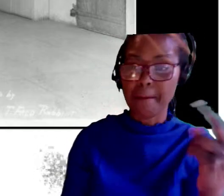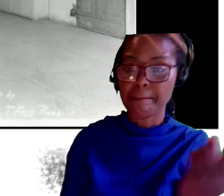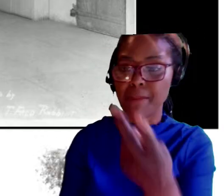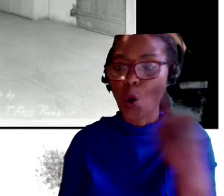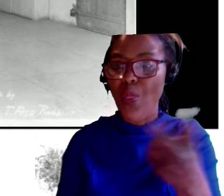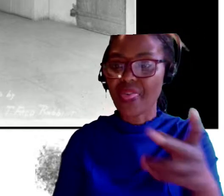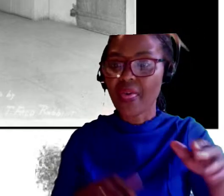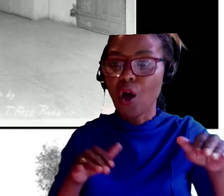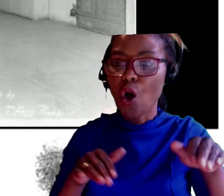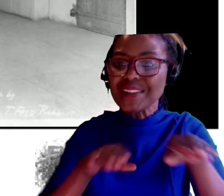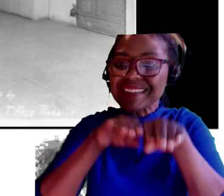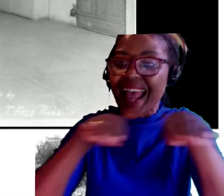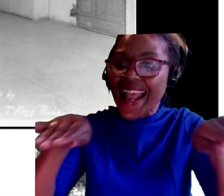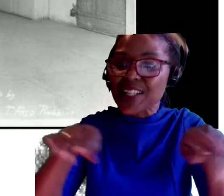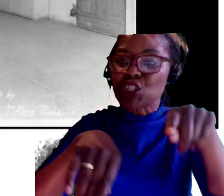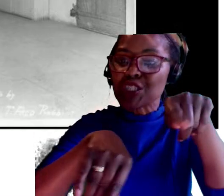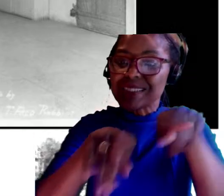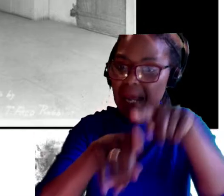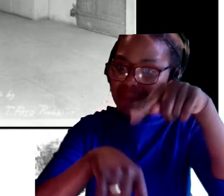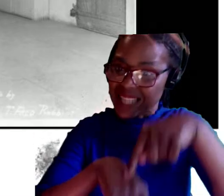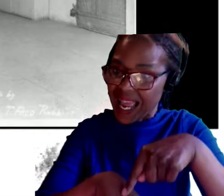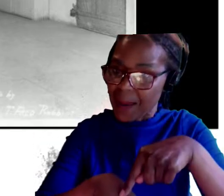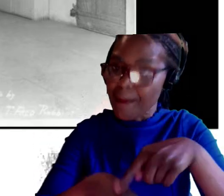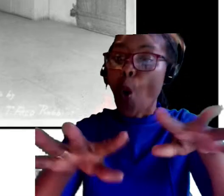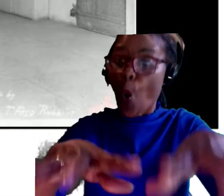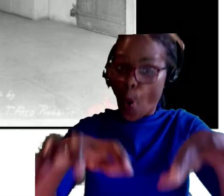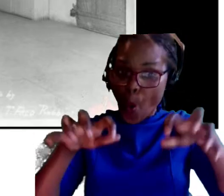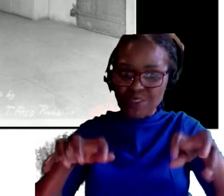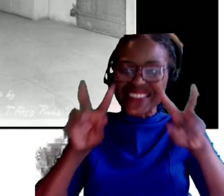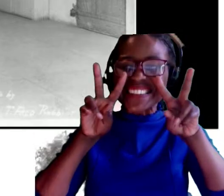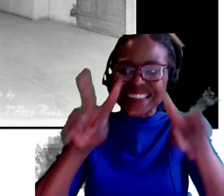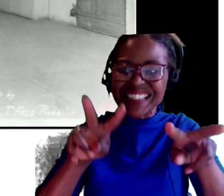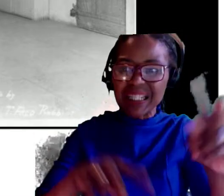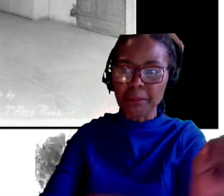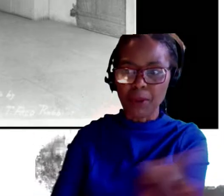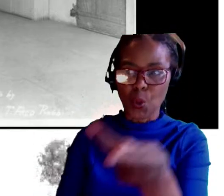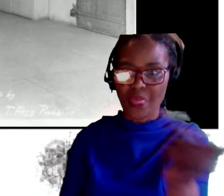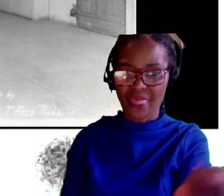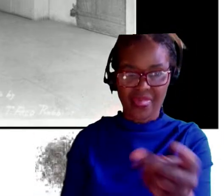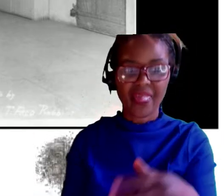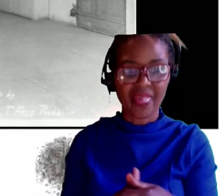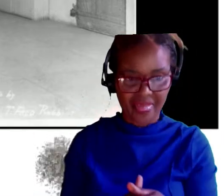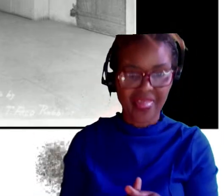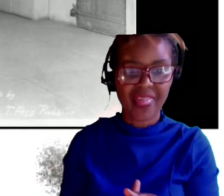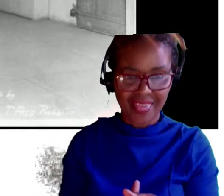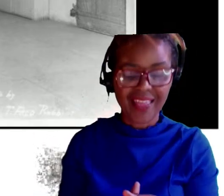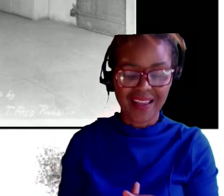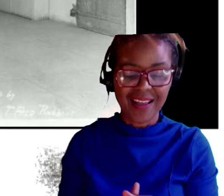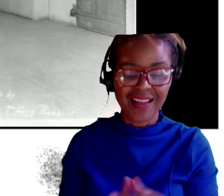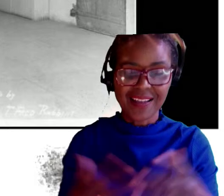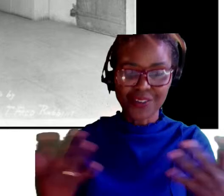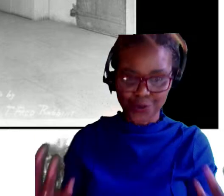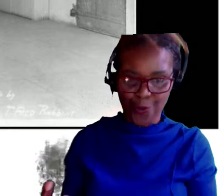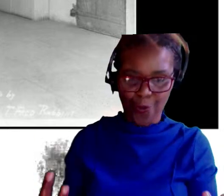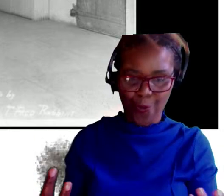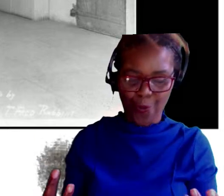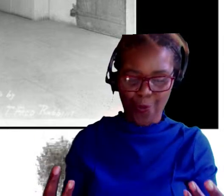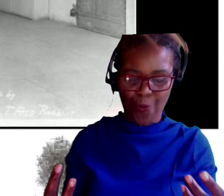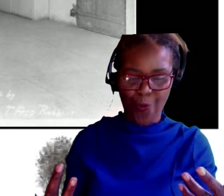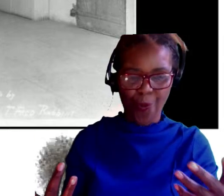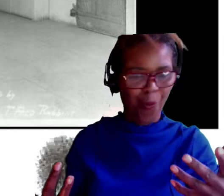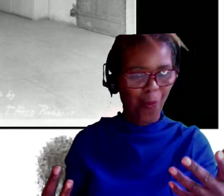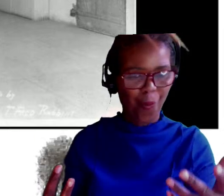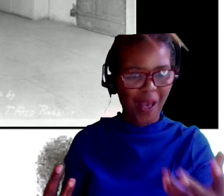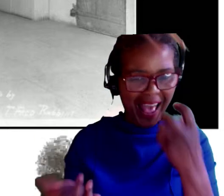between events that are only visible to the audience, and both sessions begin to speak of a make or break moment for all concerned, some last chances